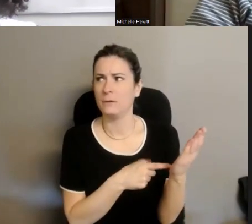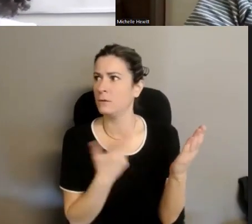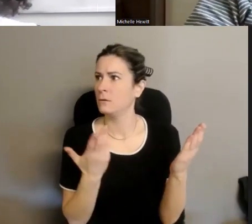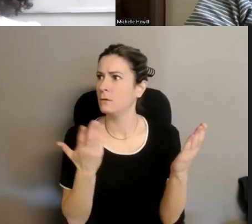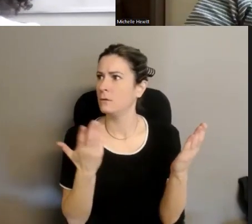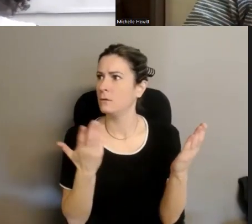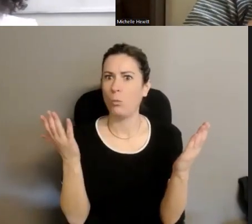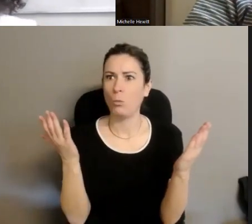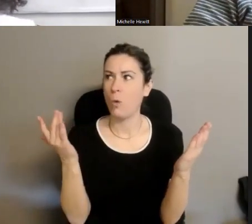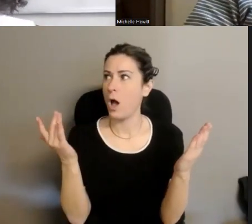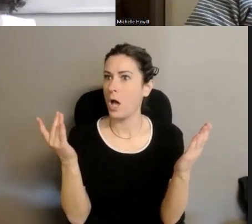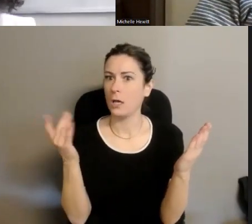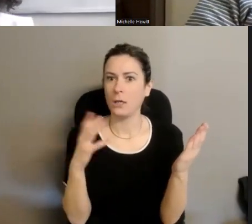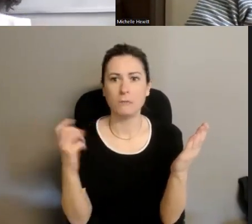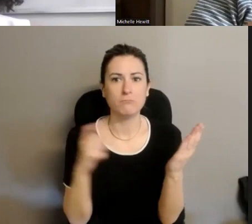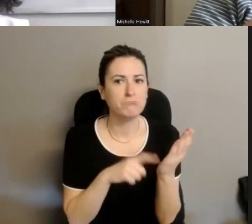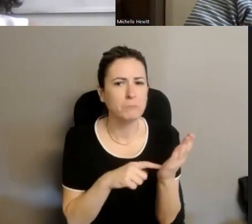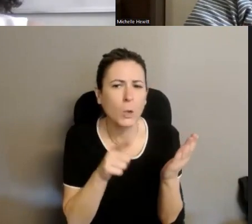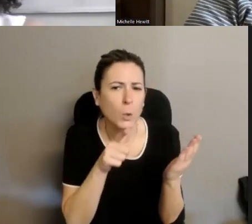and